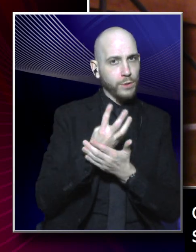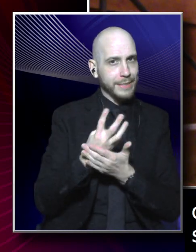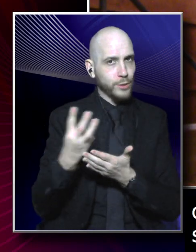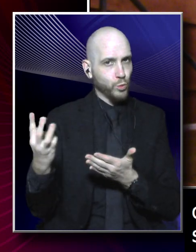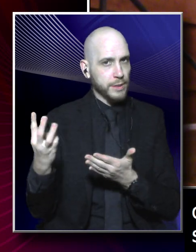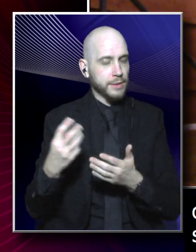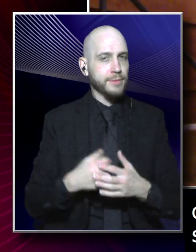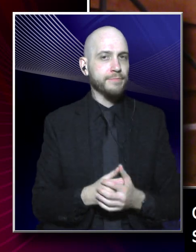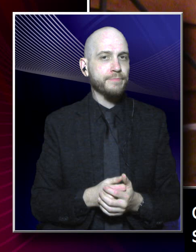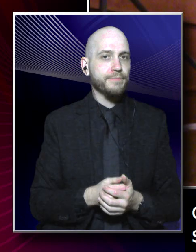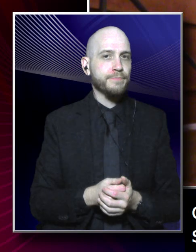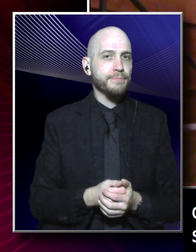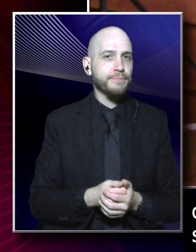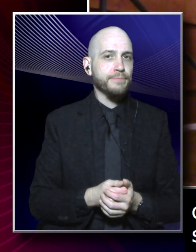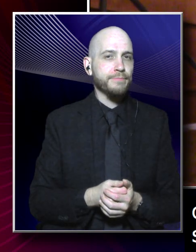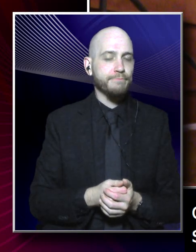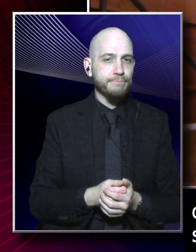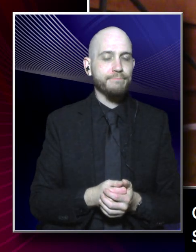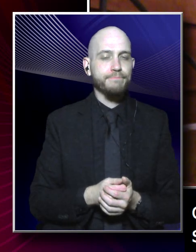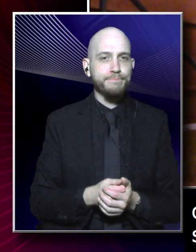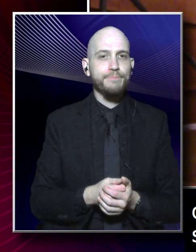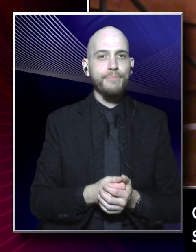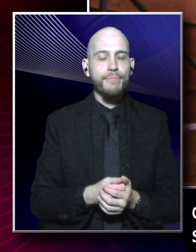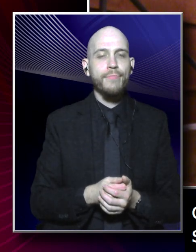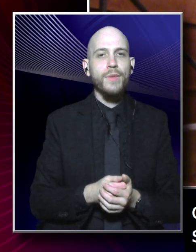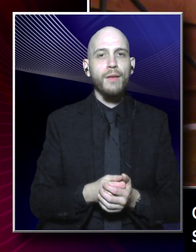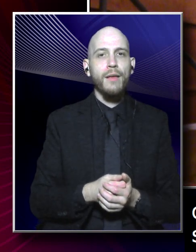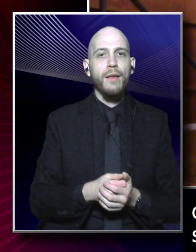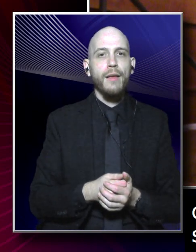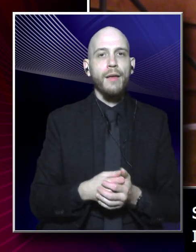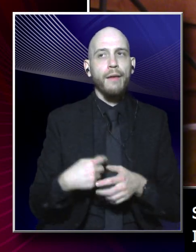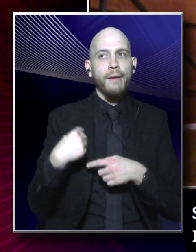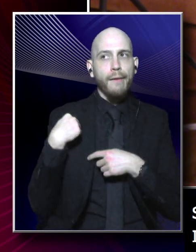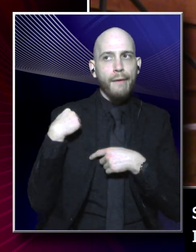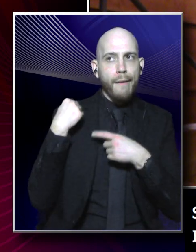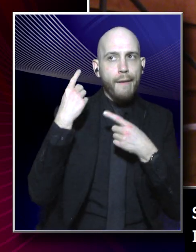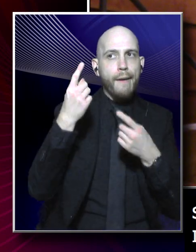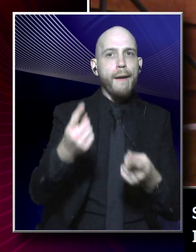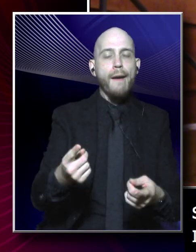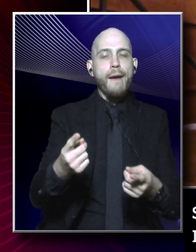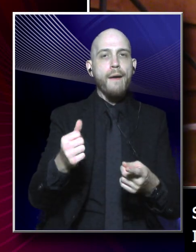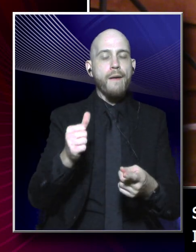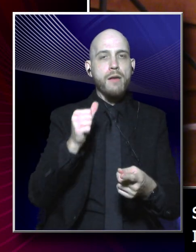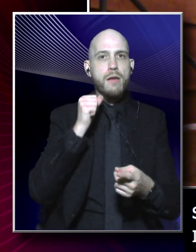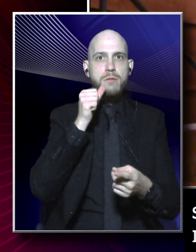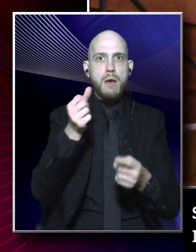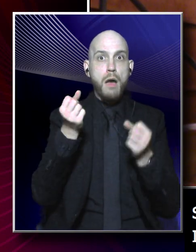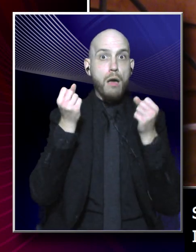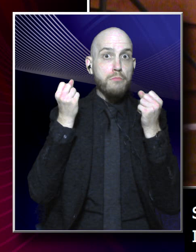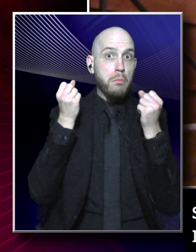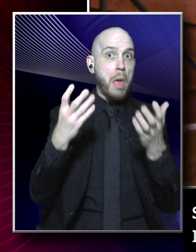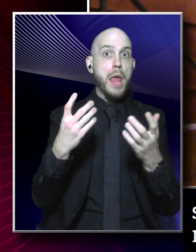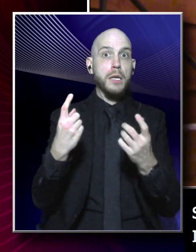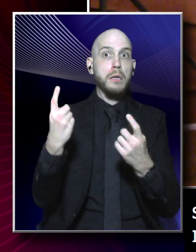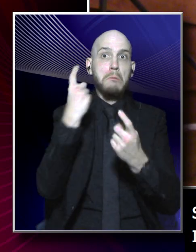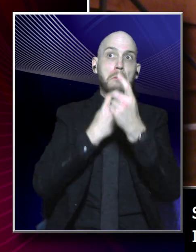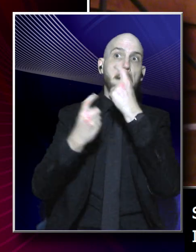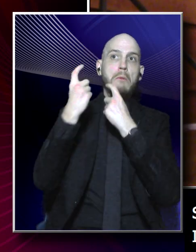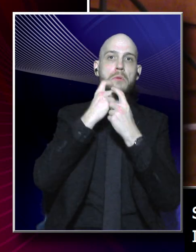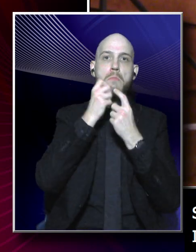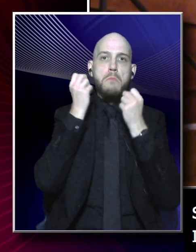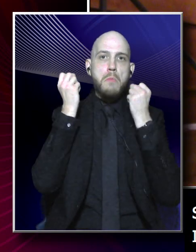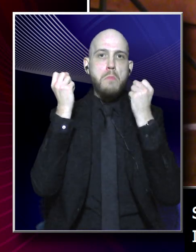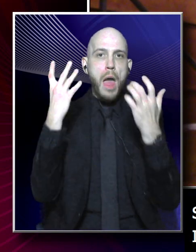And I've had a couple of different inquiries. It hasn't been a huge volume, but sort of a